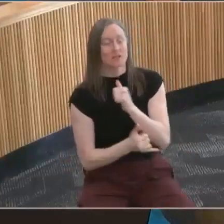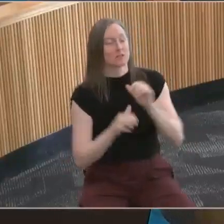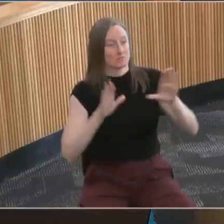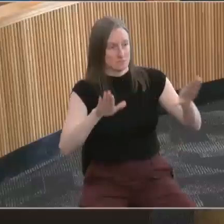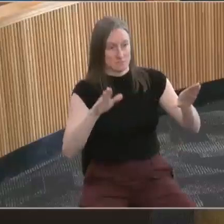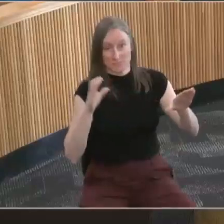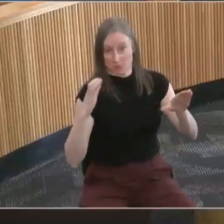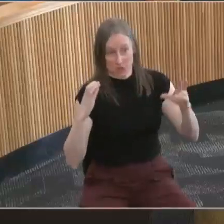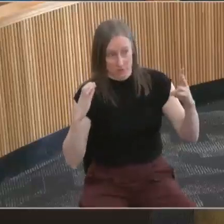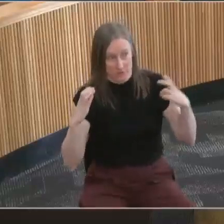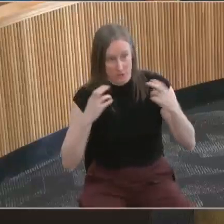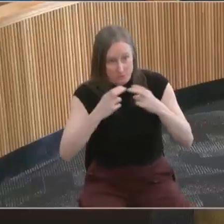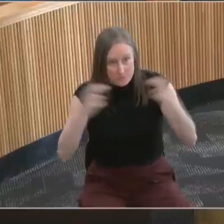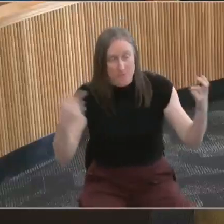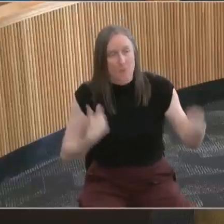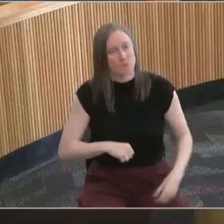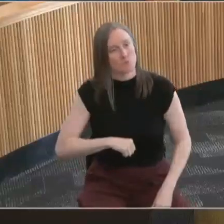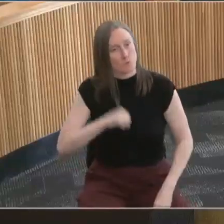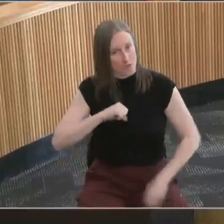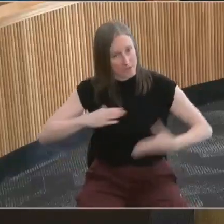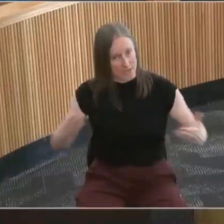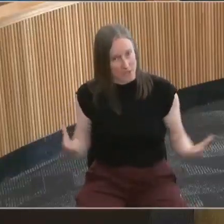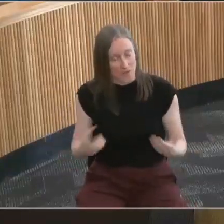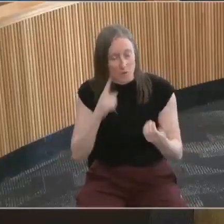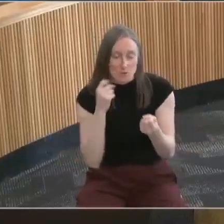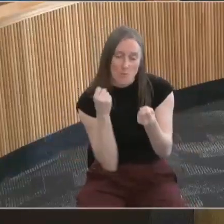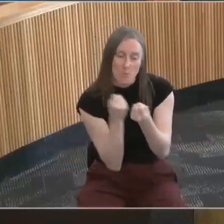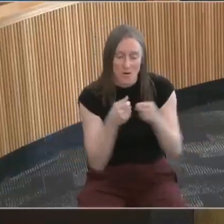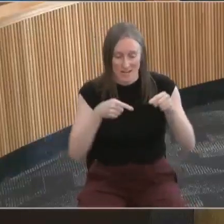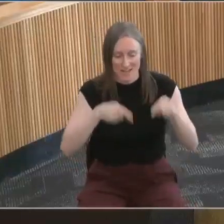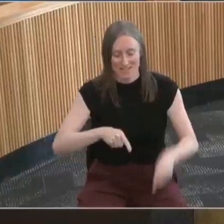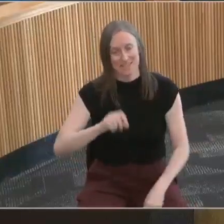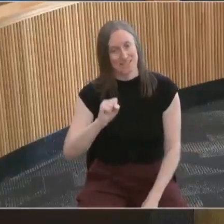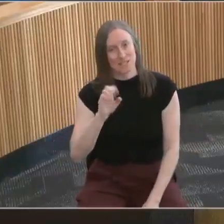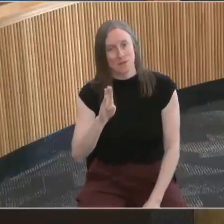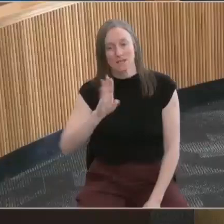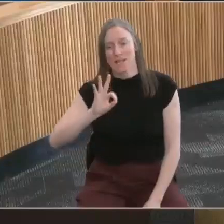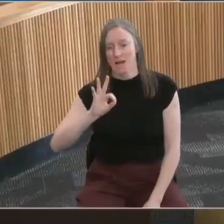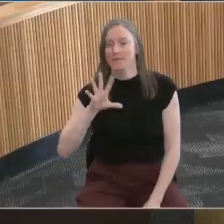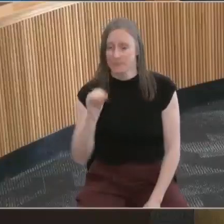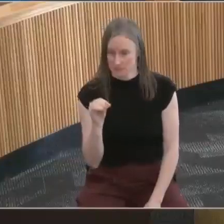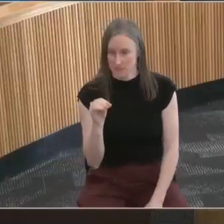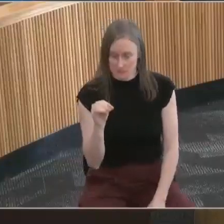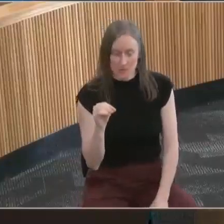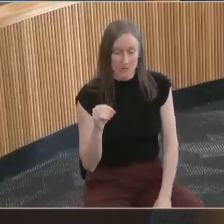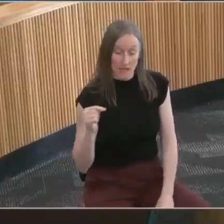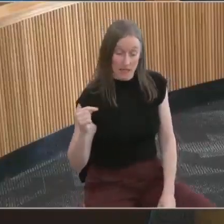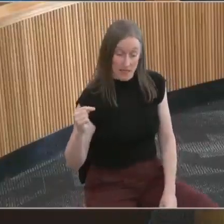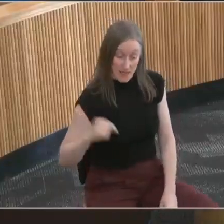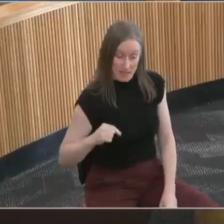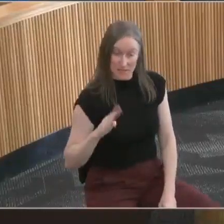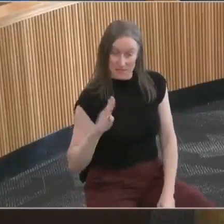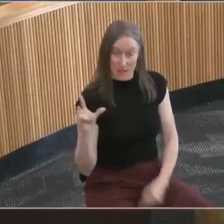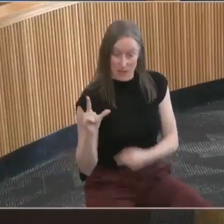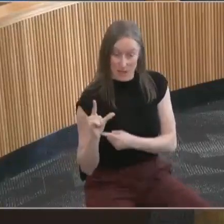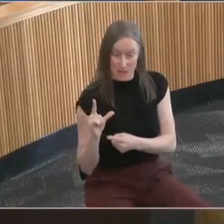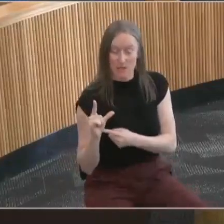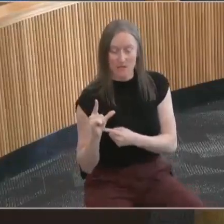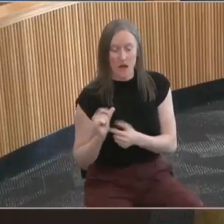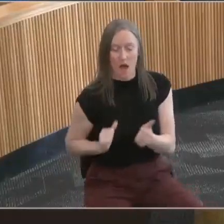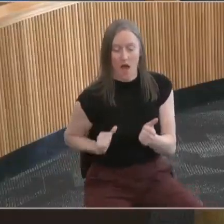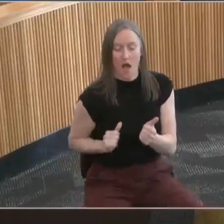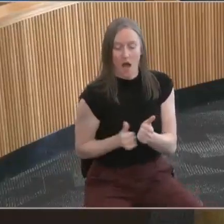the committee, I'm proudly here to support Senate Bill 950. This is a bill that makes